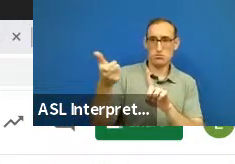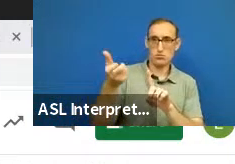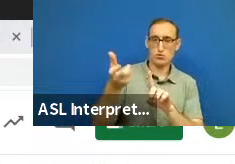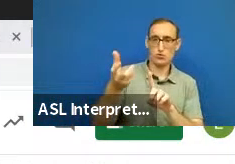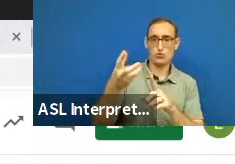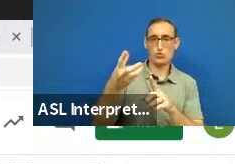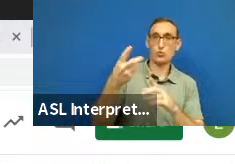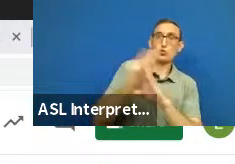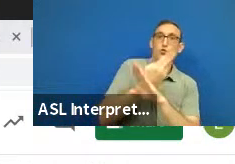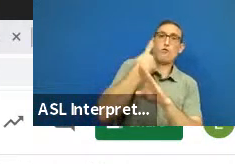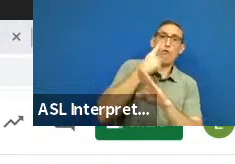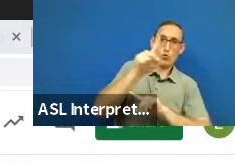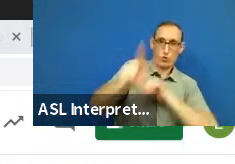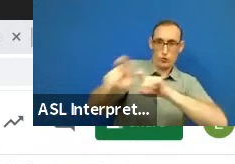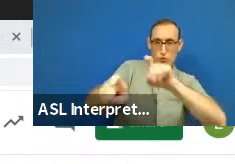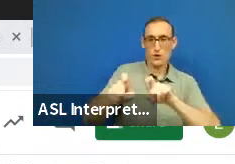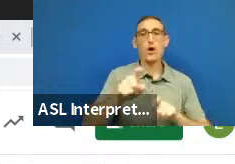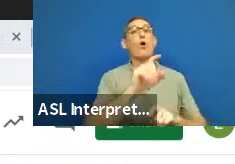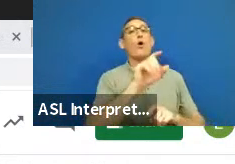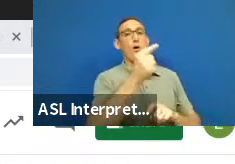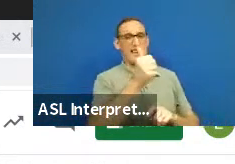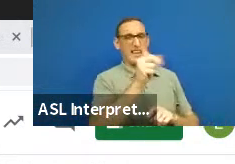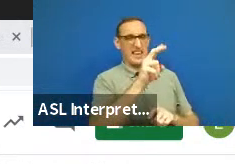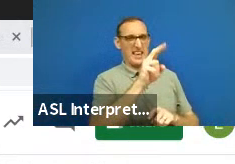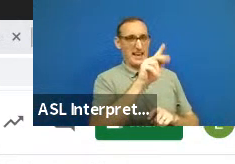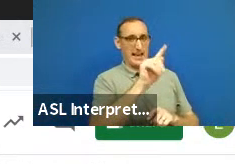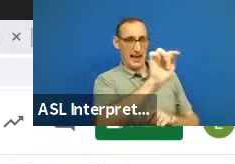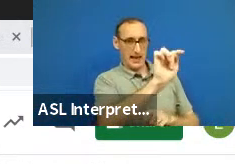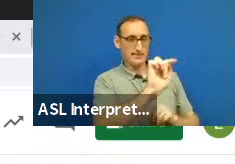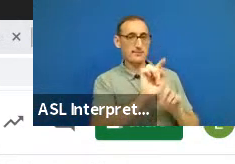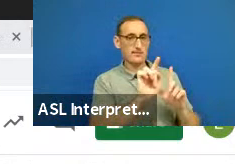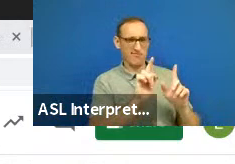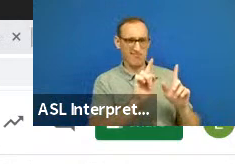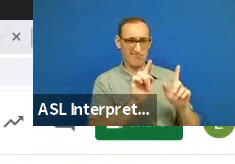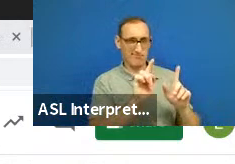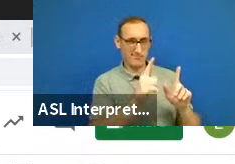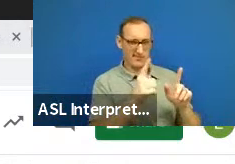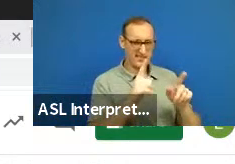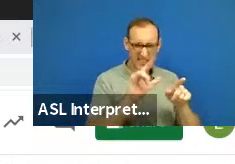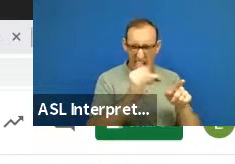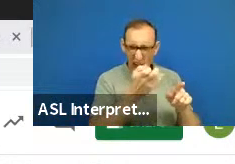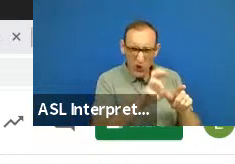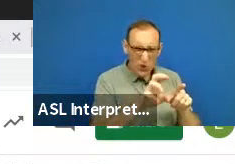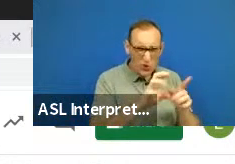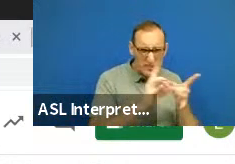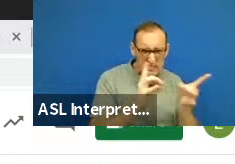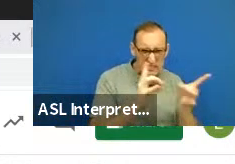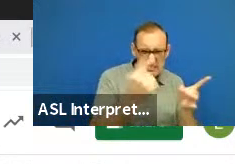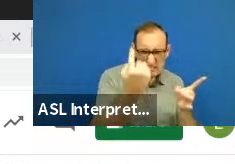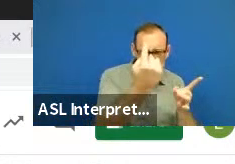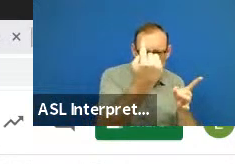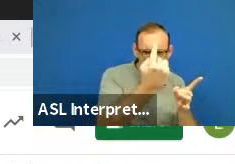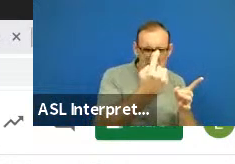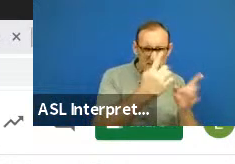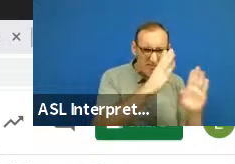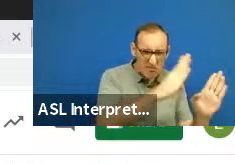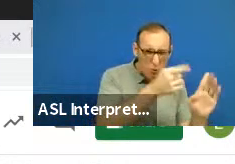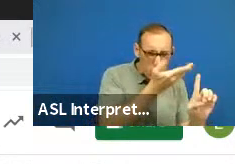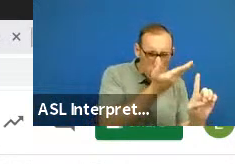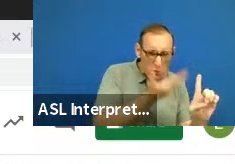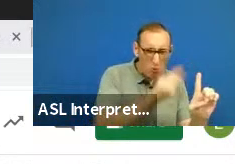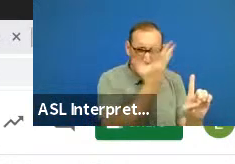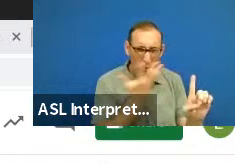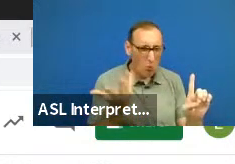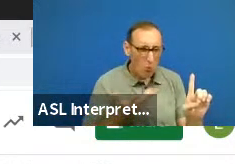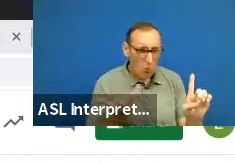I think, Dr. Yeager, I think you were saying something, and then Mr. Davis, and then I would like to hear from anybody else that would like to say